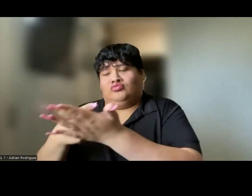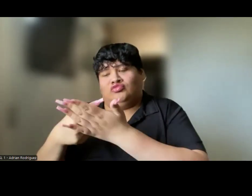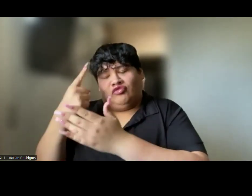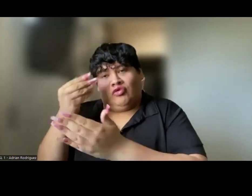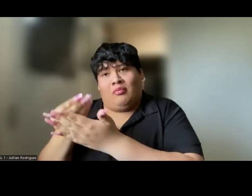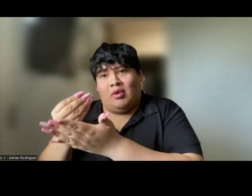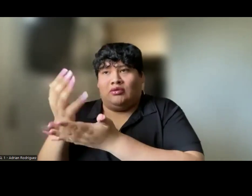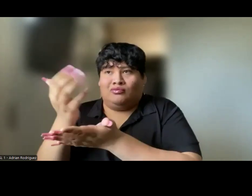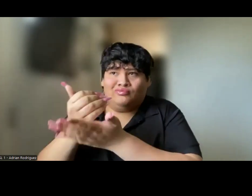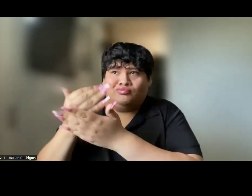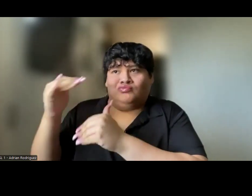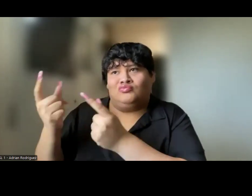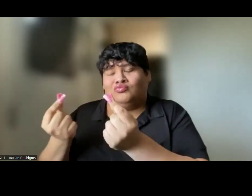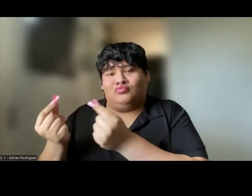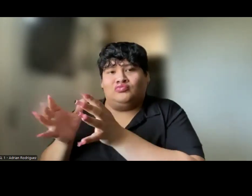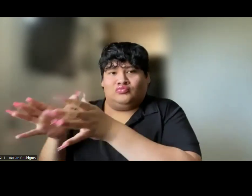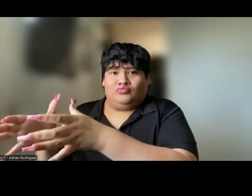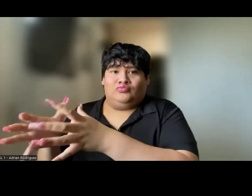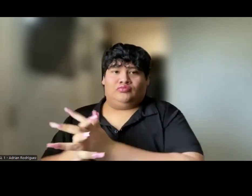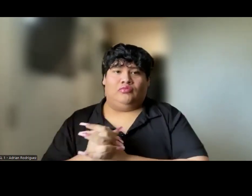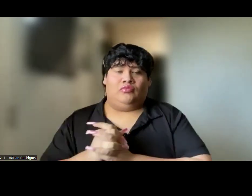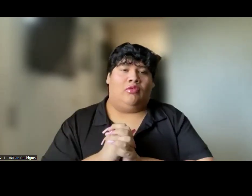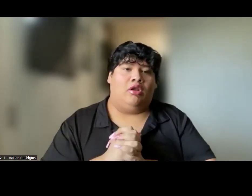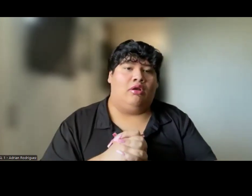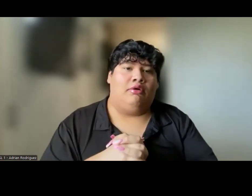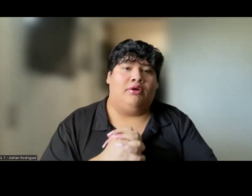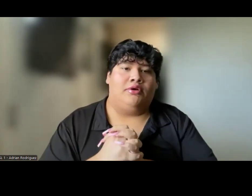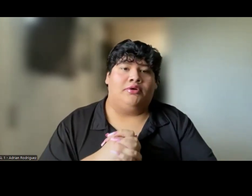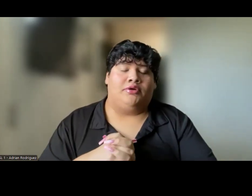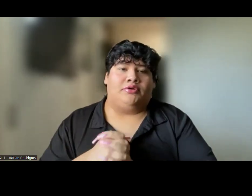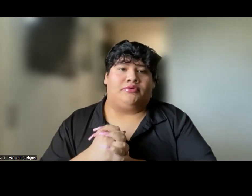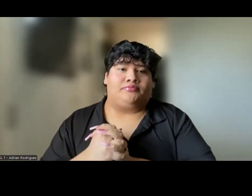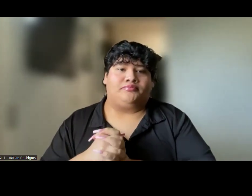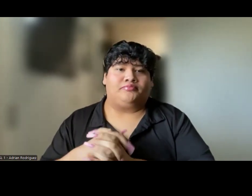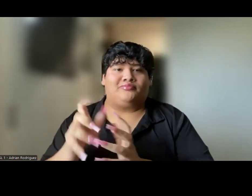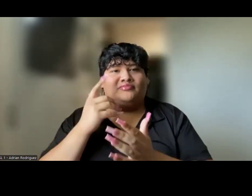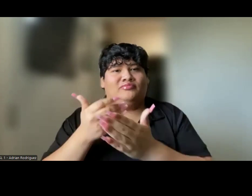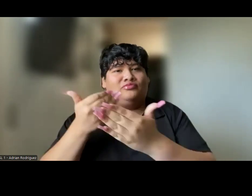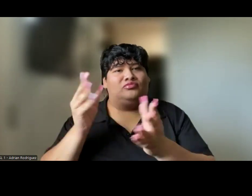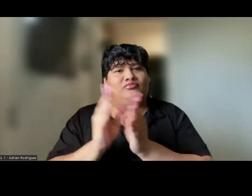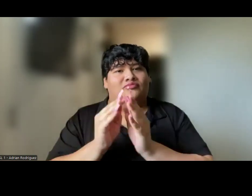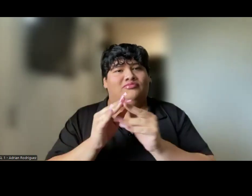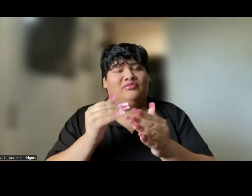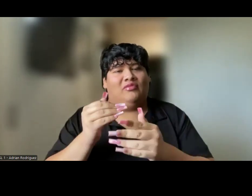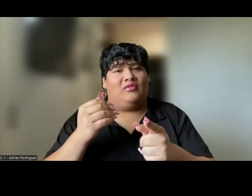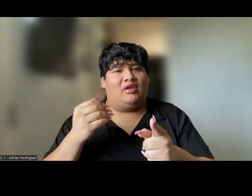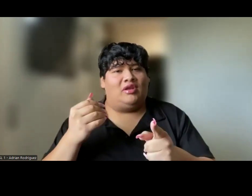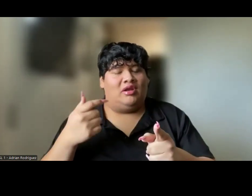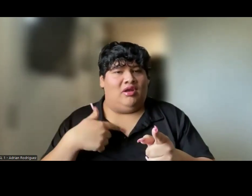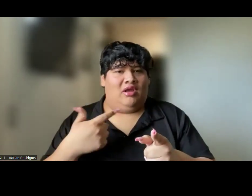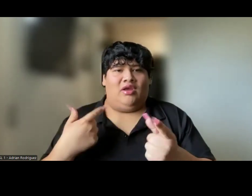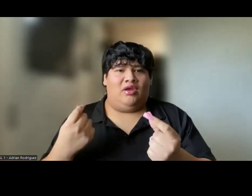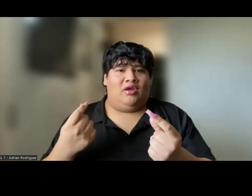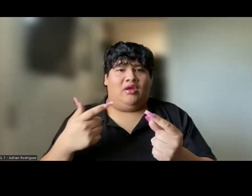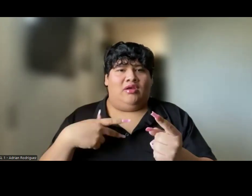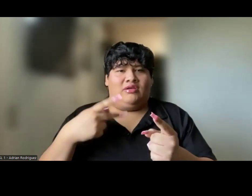since the beginning, even before the beginning, in a way. I was at I think Sarah at the